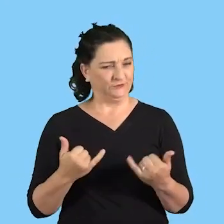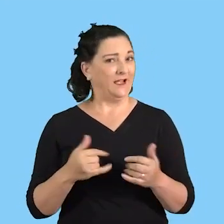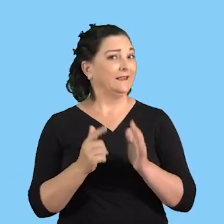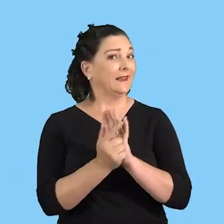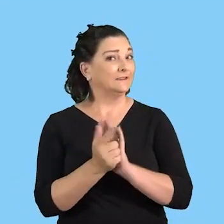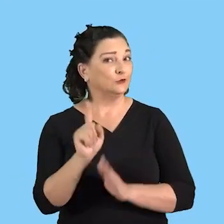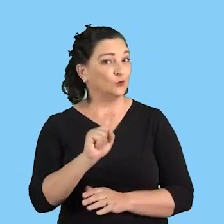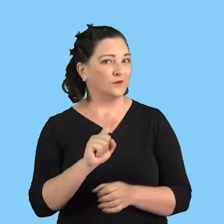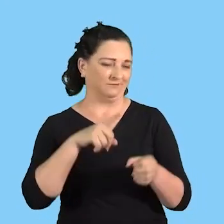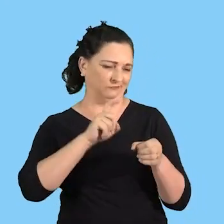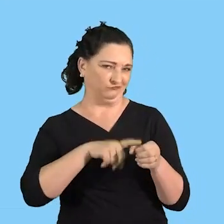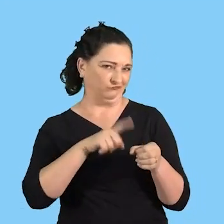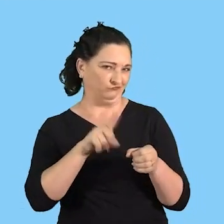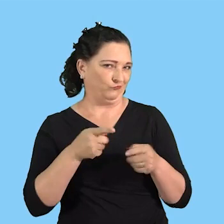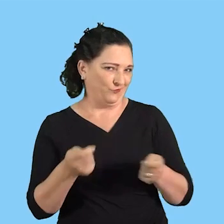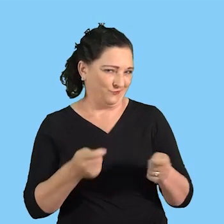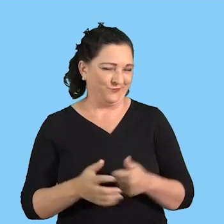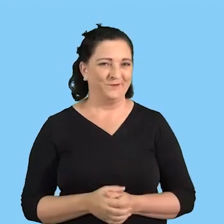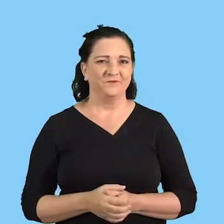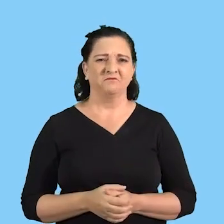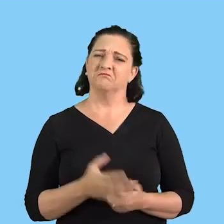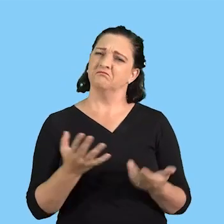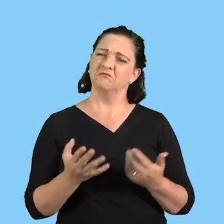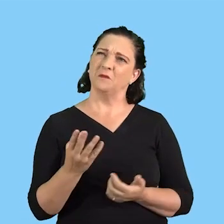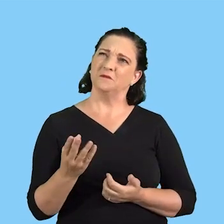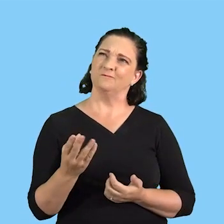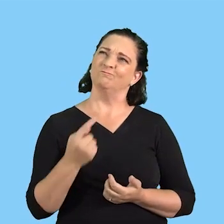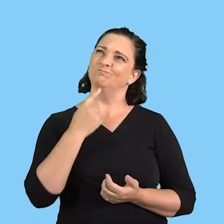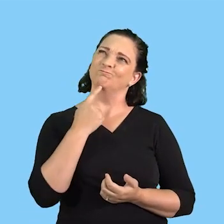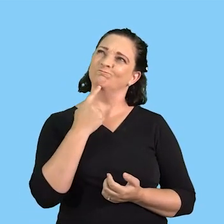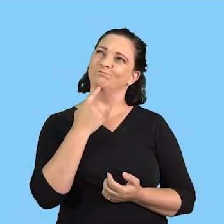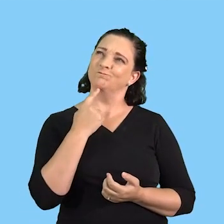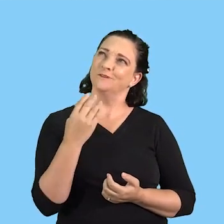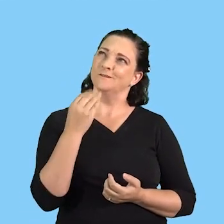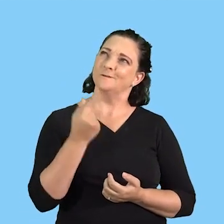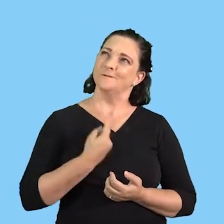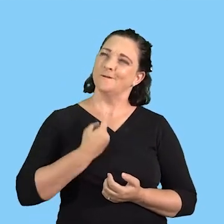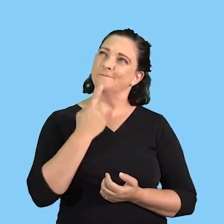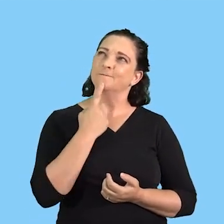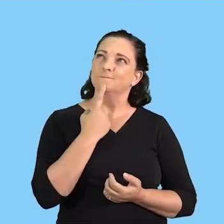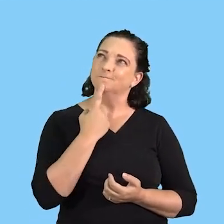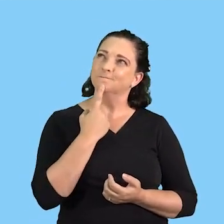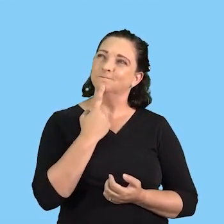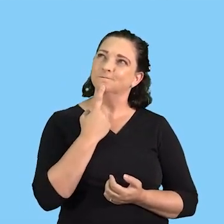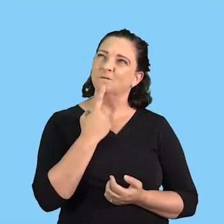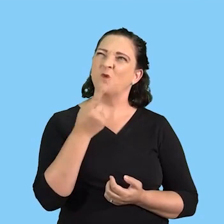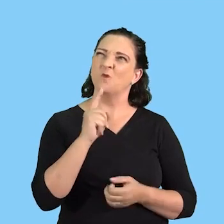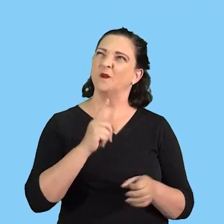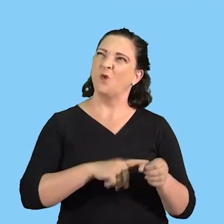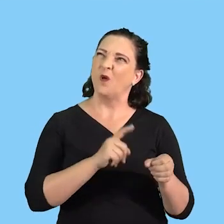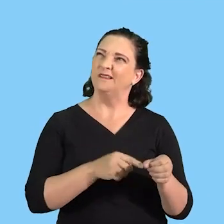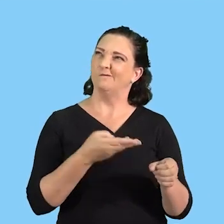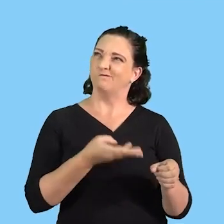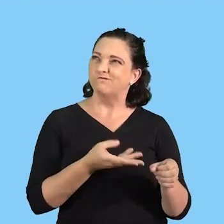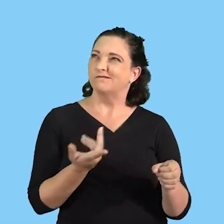called quality control. Now, you might ask yourself, what is quality? Or